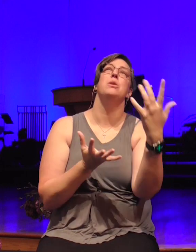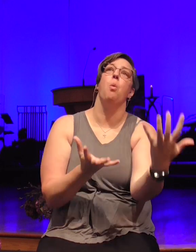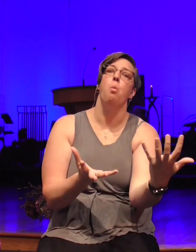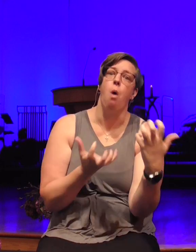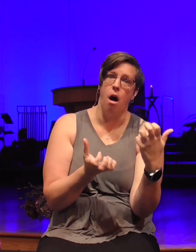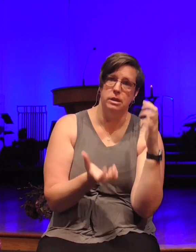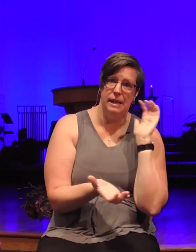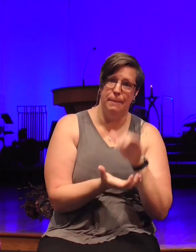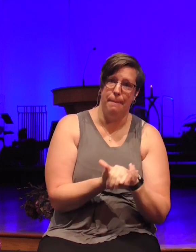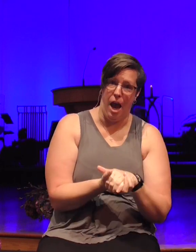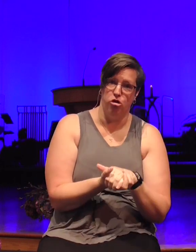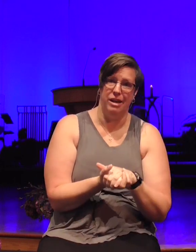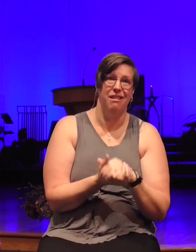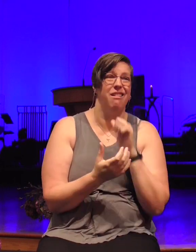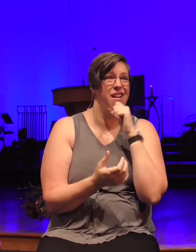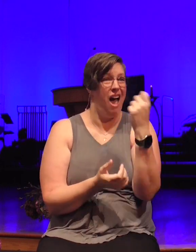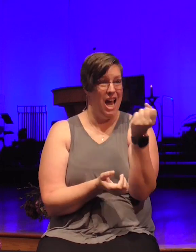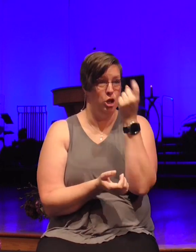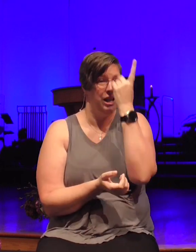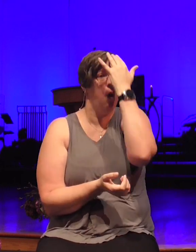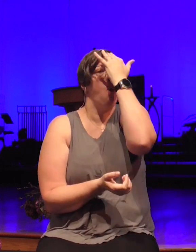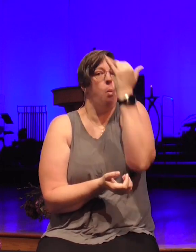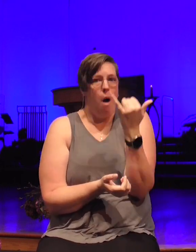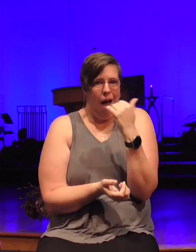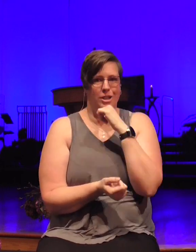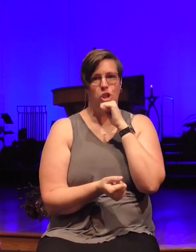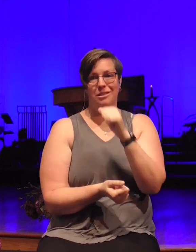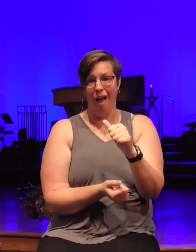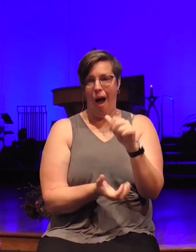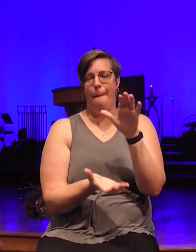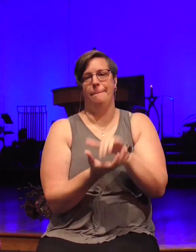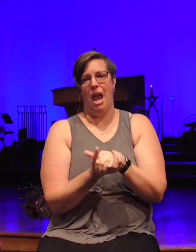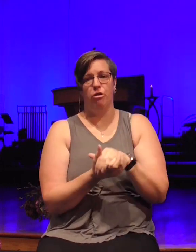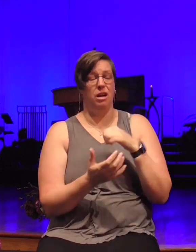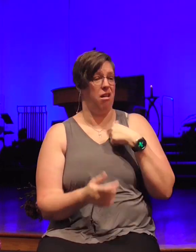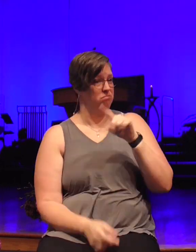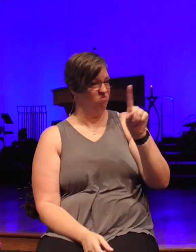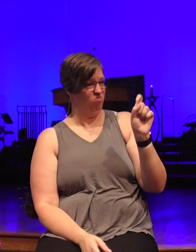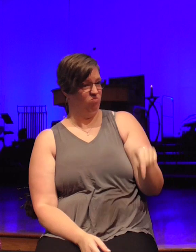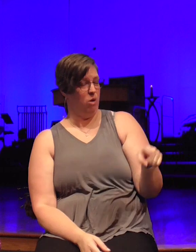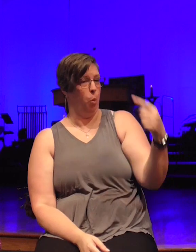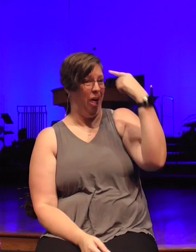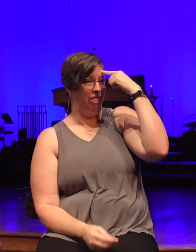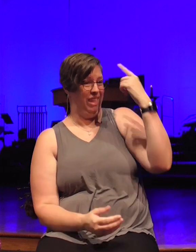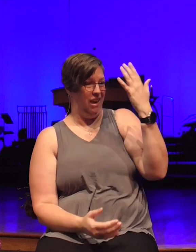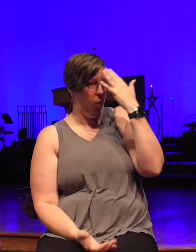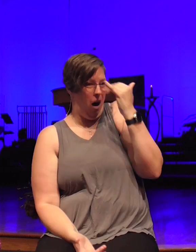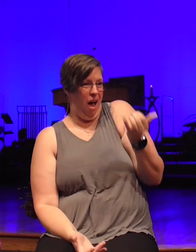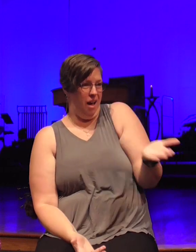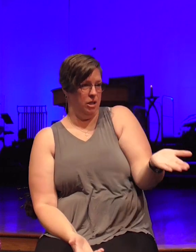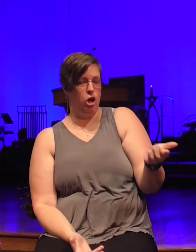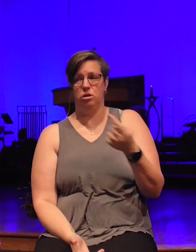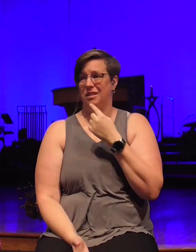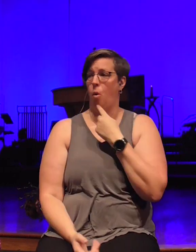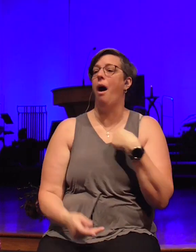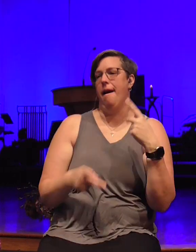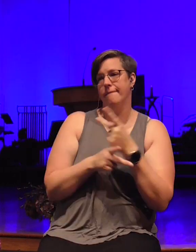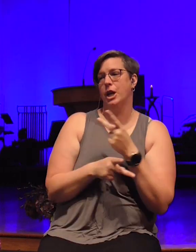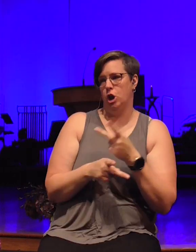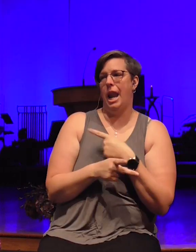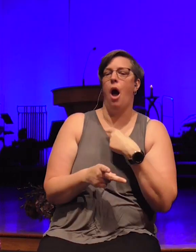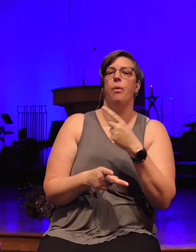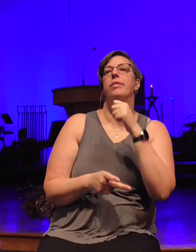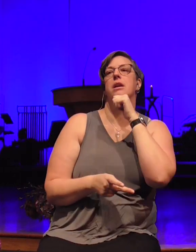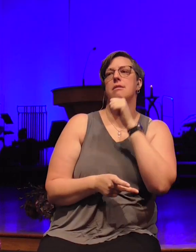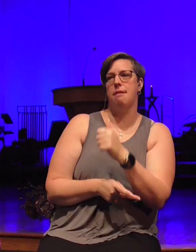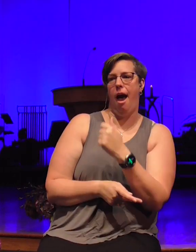married, and she couldn't understand why she wasn't married. And when I asked her, well, what do you think that's about? She said, well, I figured it out. There's